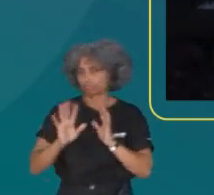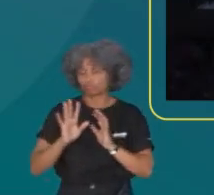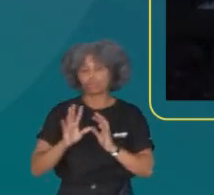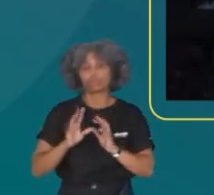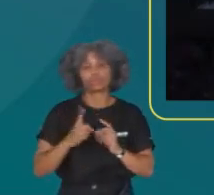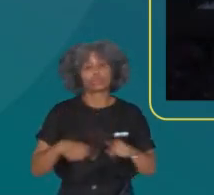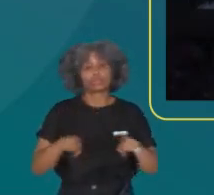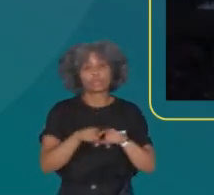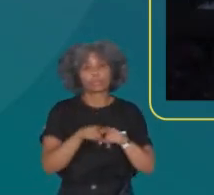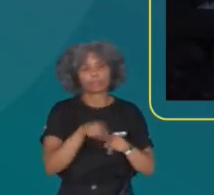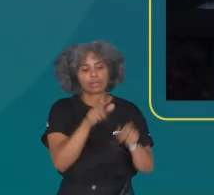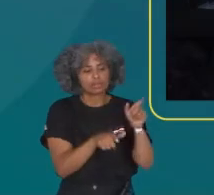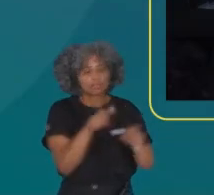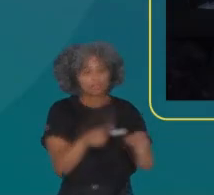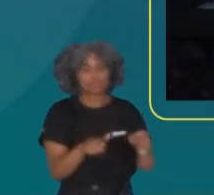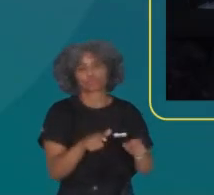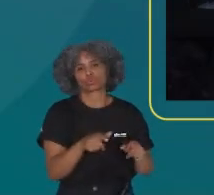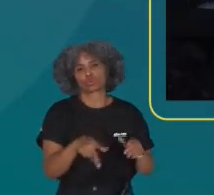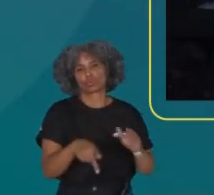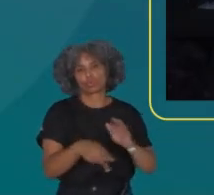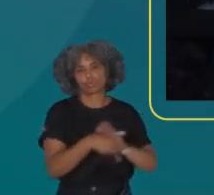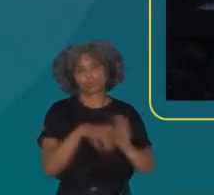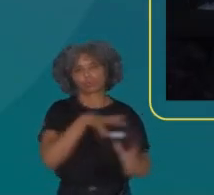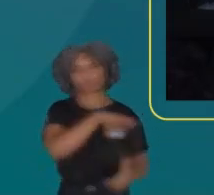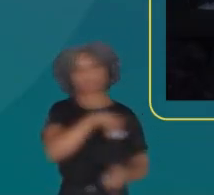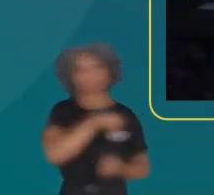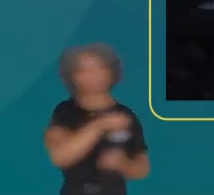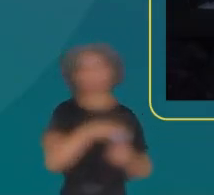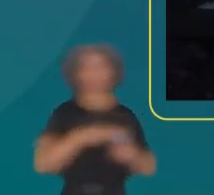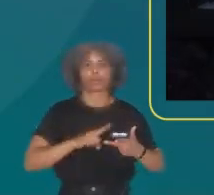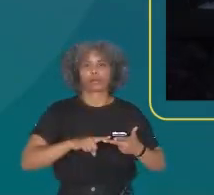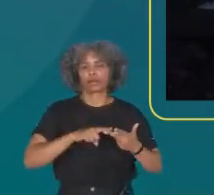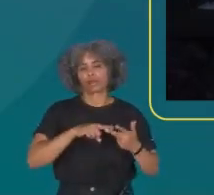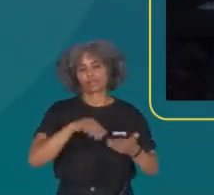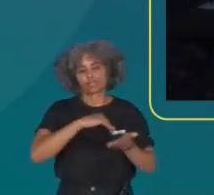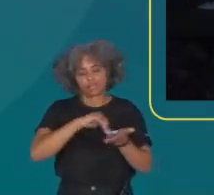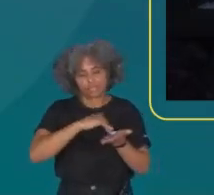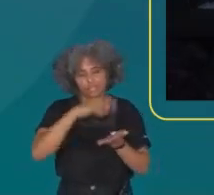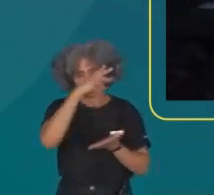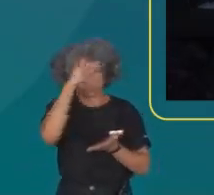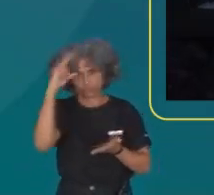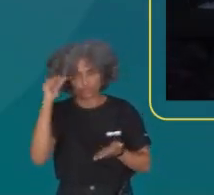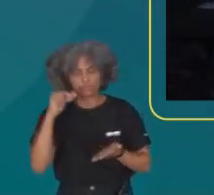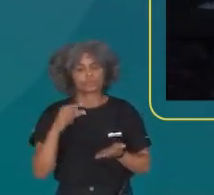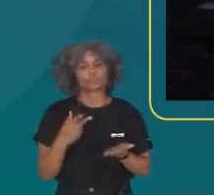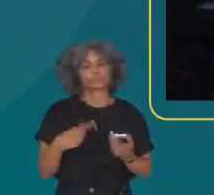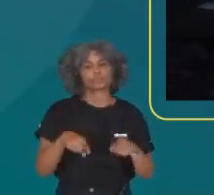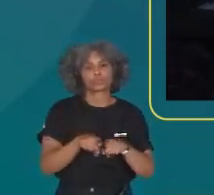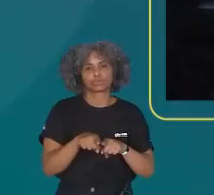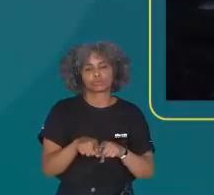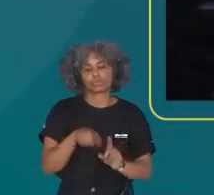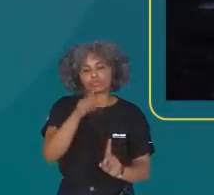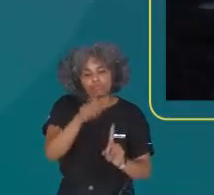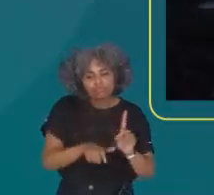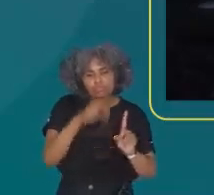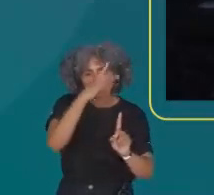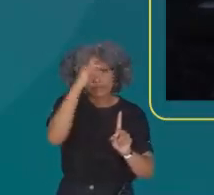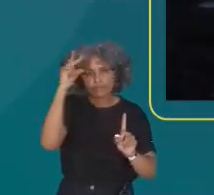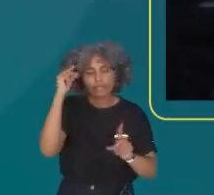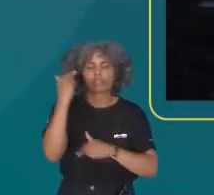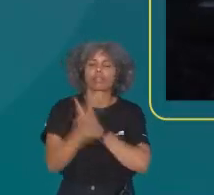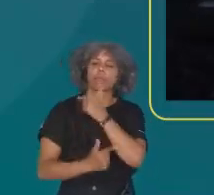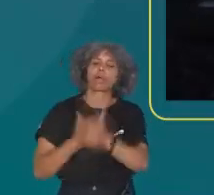municipality. Mayor Alejandro Eder got this in his heart. President Petro got it in his heart. We want